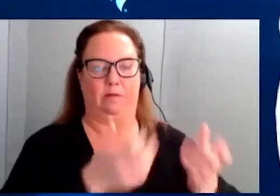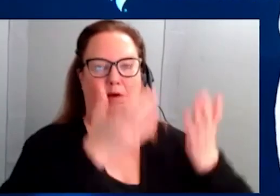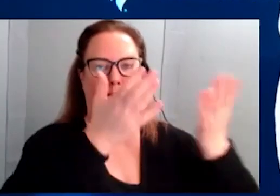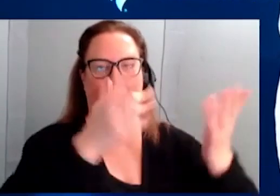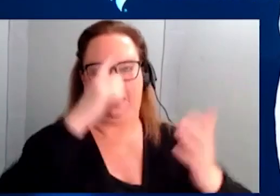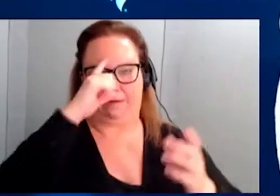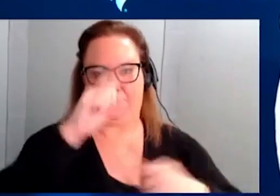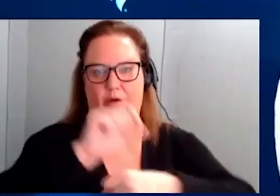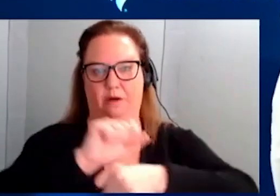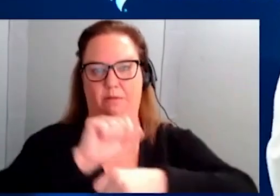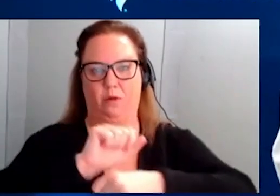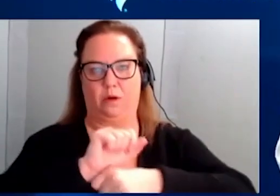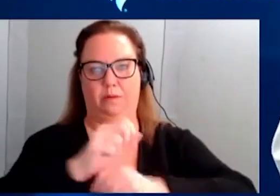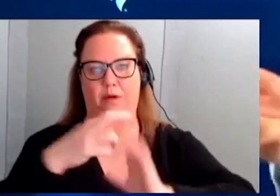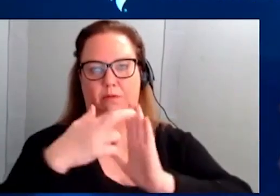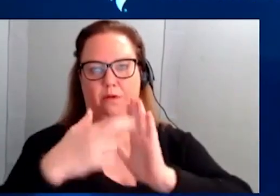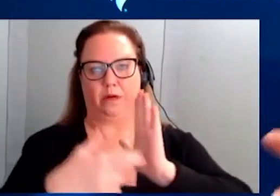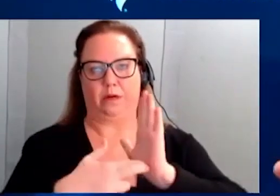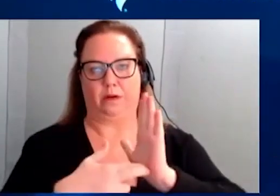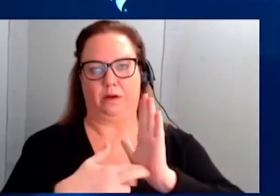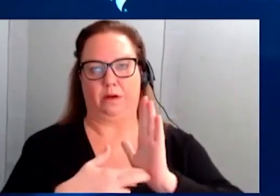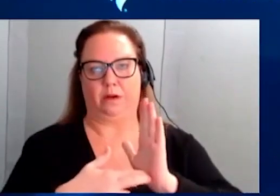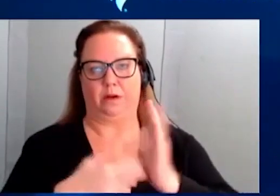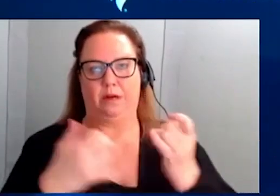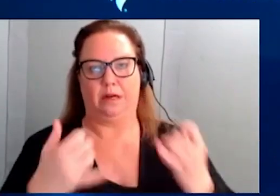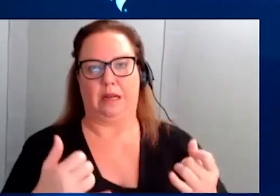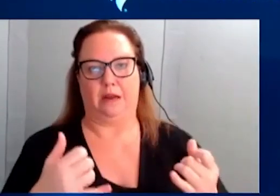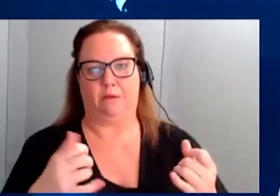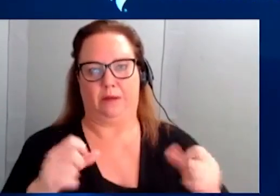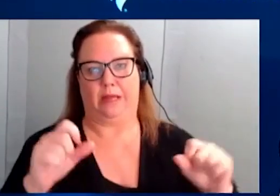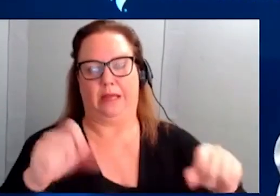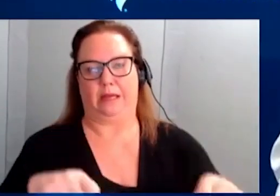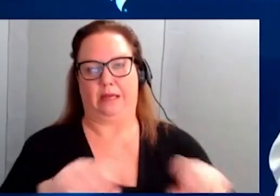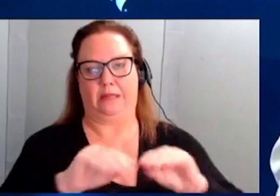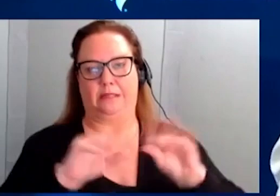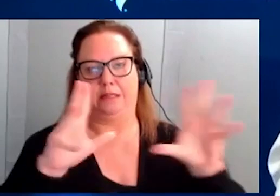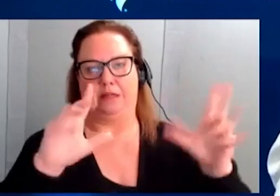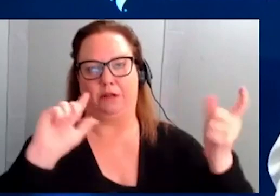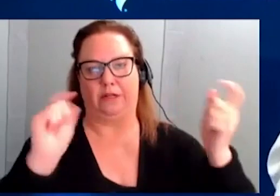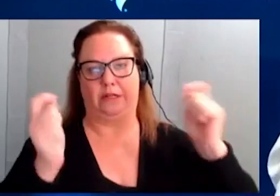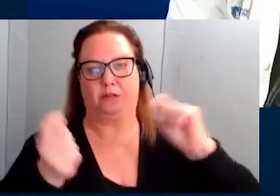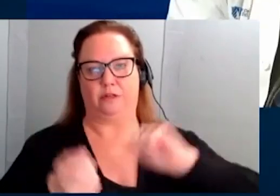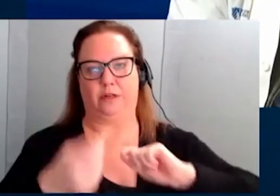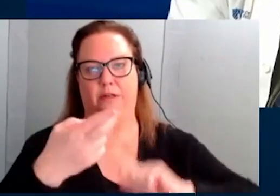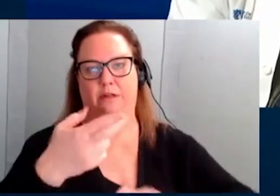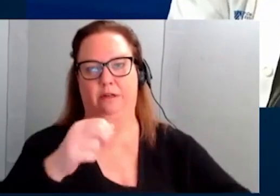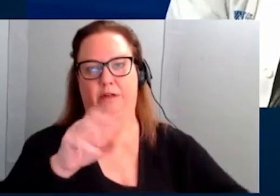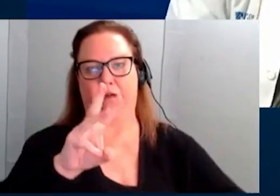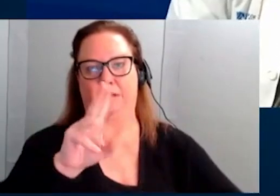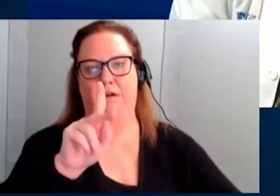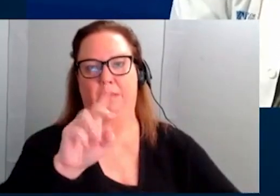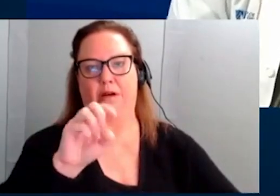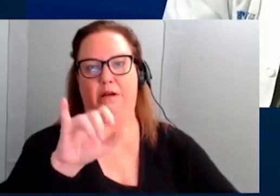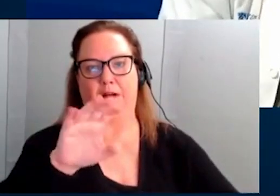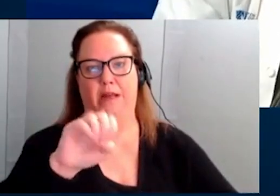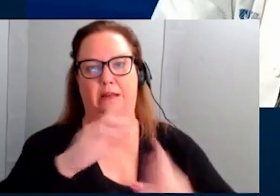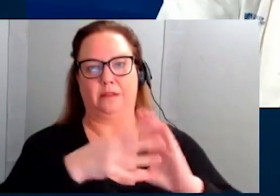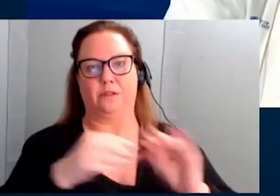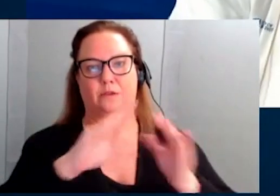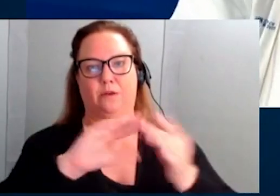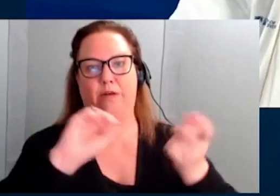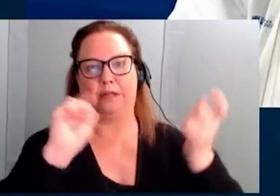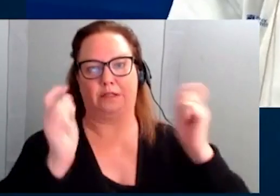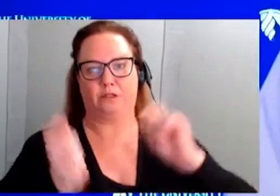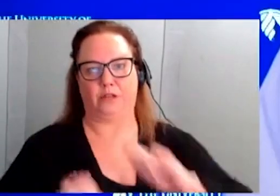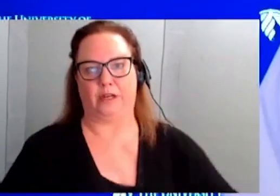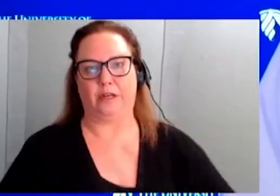employment rule that we couldn't do it. Now we do, because it's clearly changed. And so, Hawkeye, the story has evolved over time. Mm-hmm. Yeah, and we